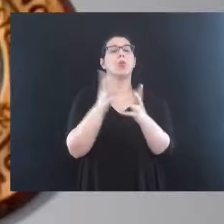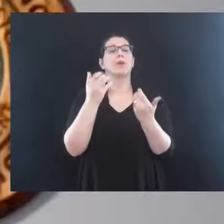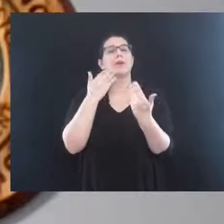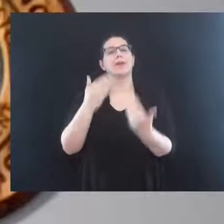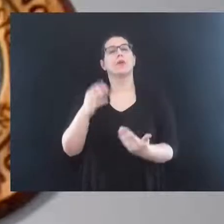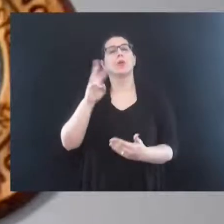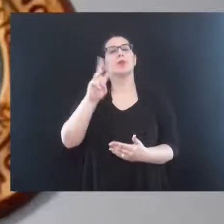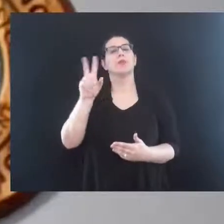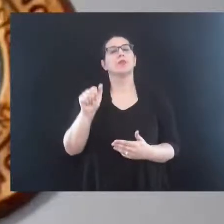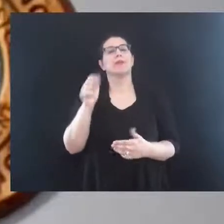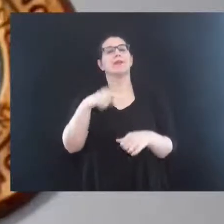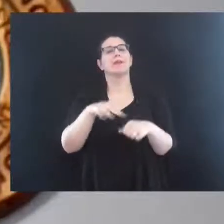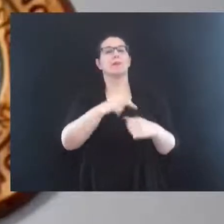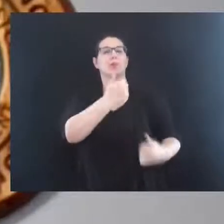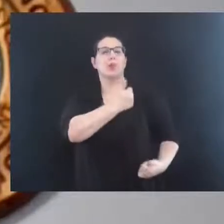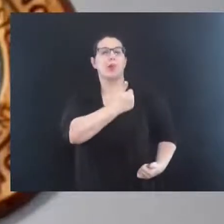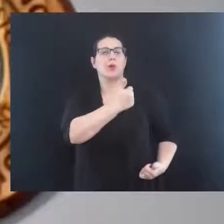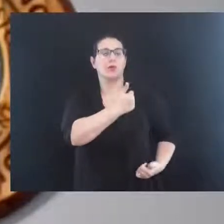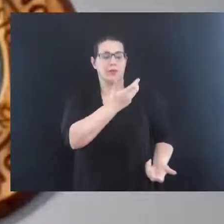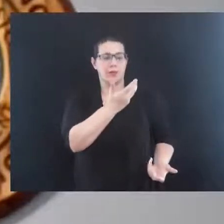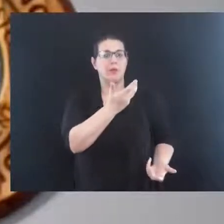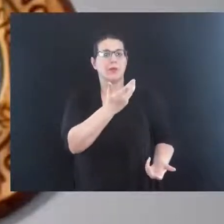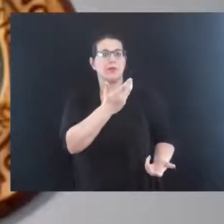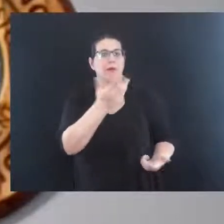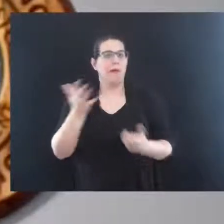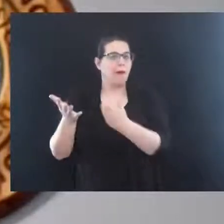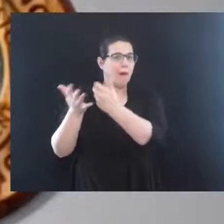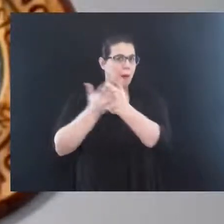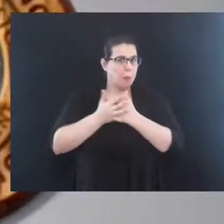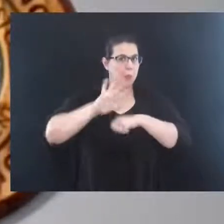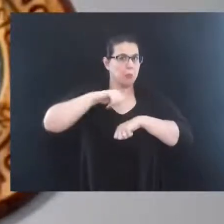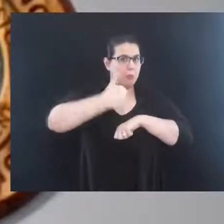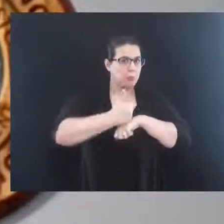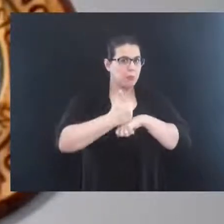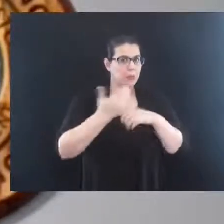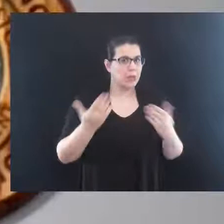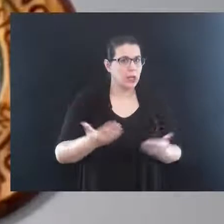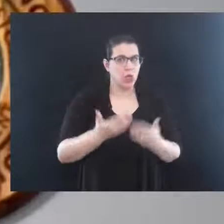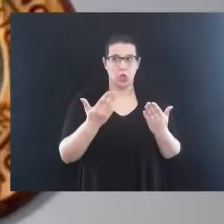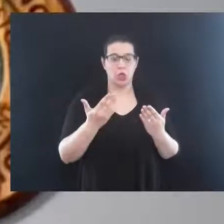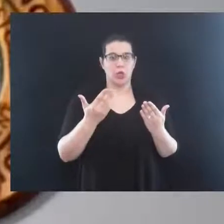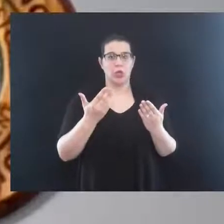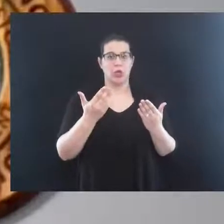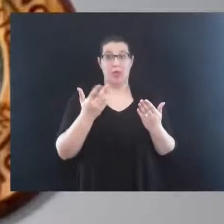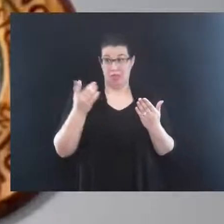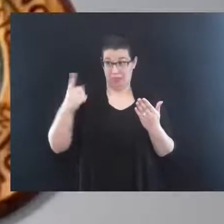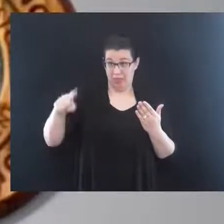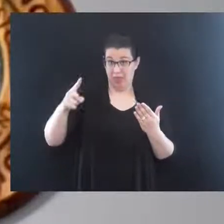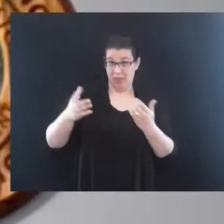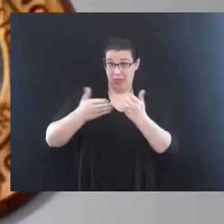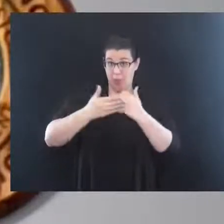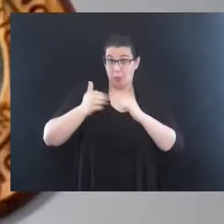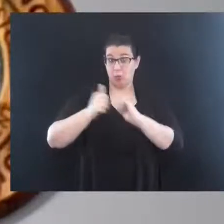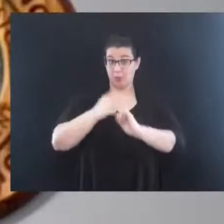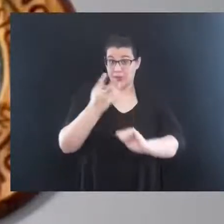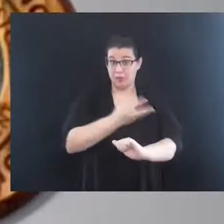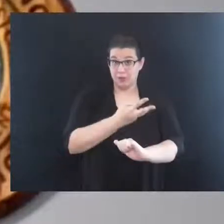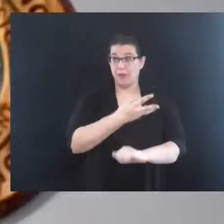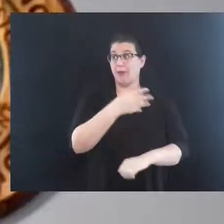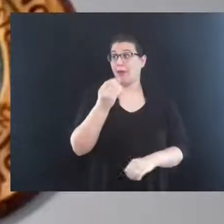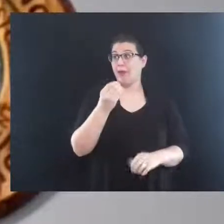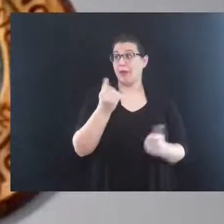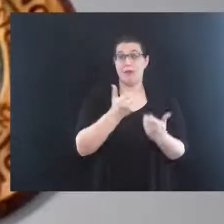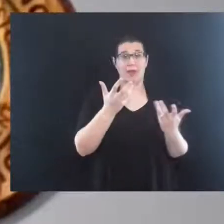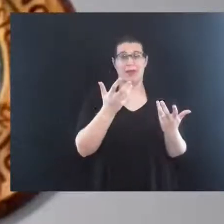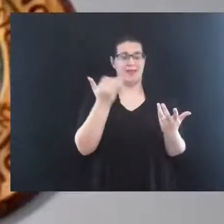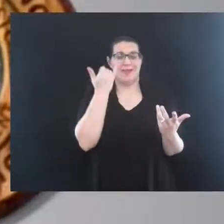in and helping us with these processes, because if they weren't here to help us with the other clinical divisions we're managing right now, we wouldn't be able to